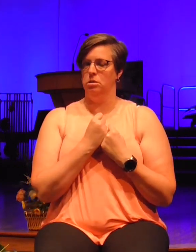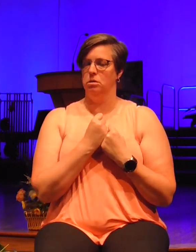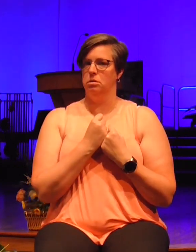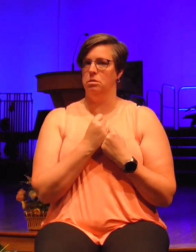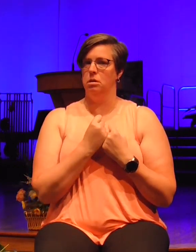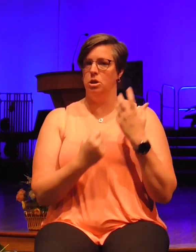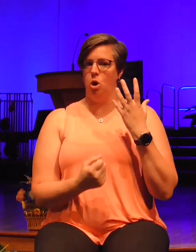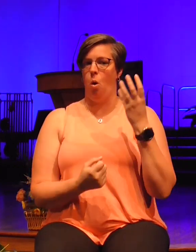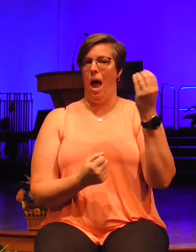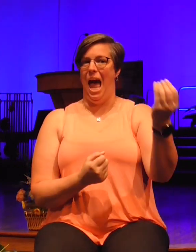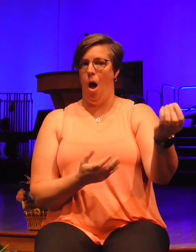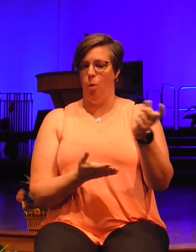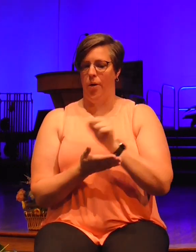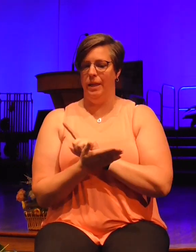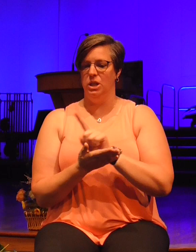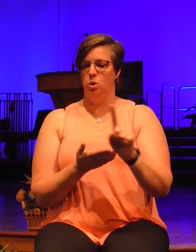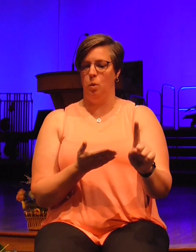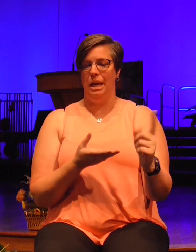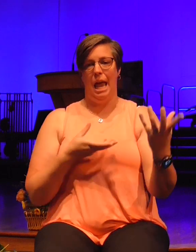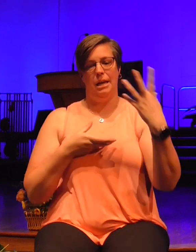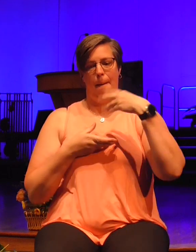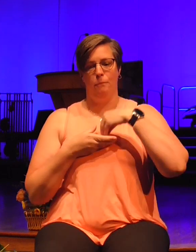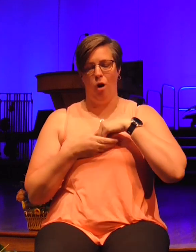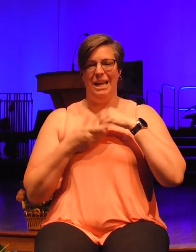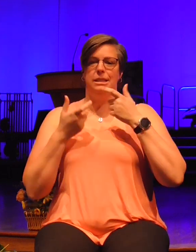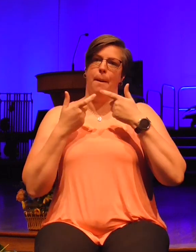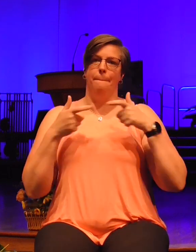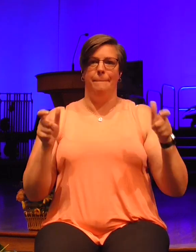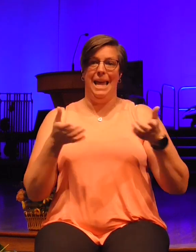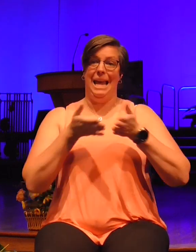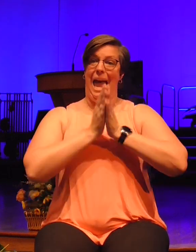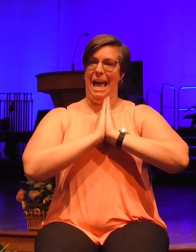out this week and embrace our big ask.